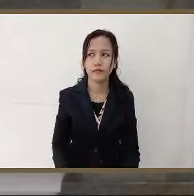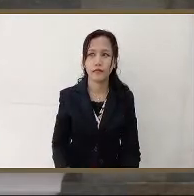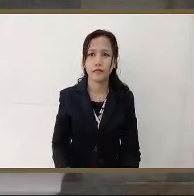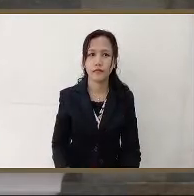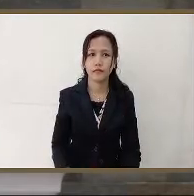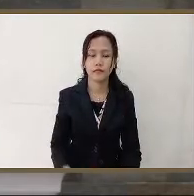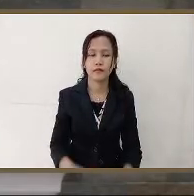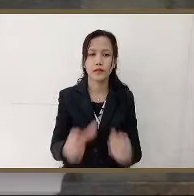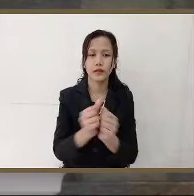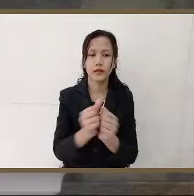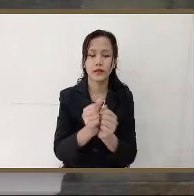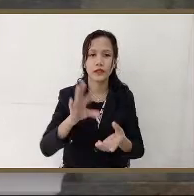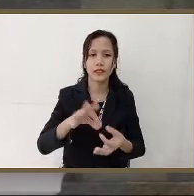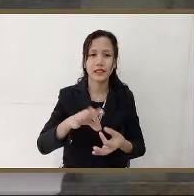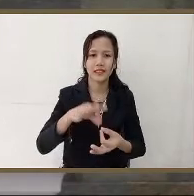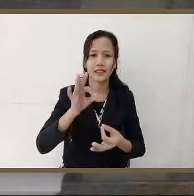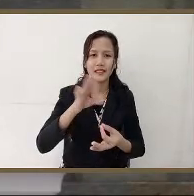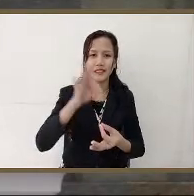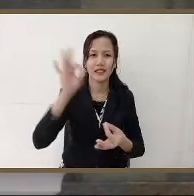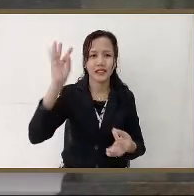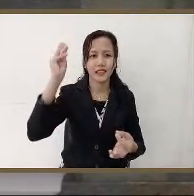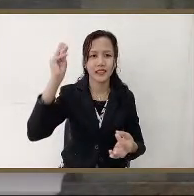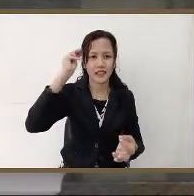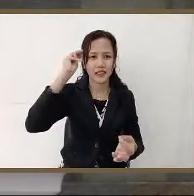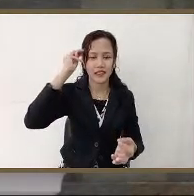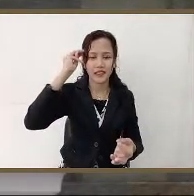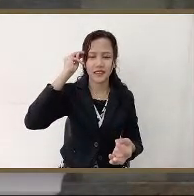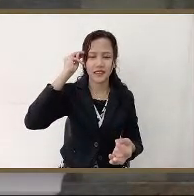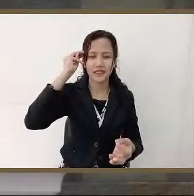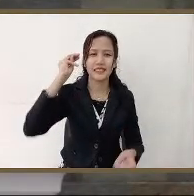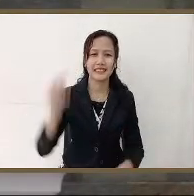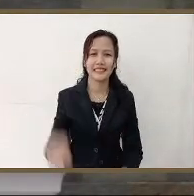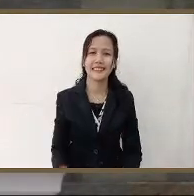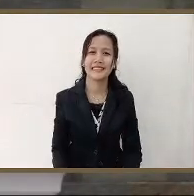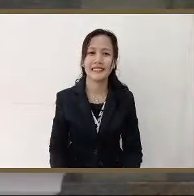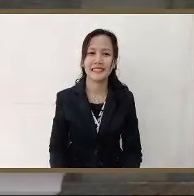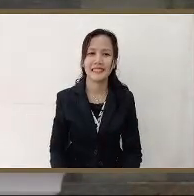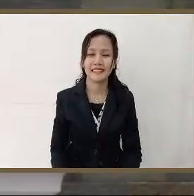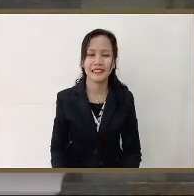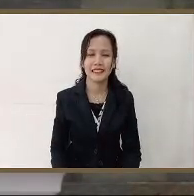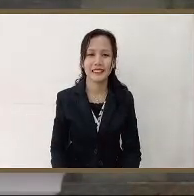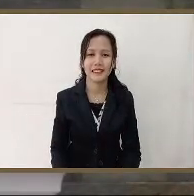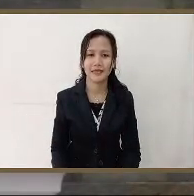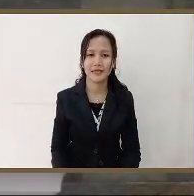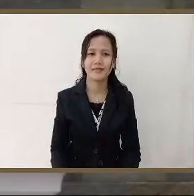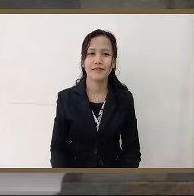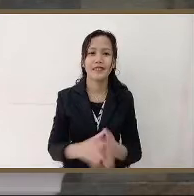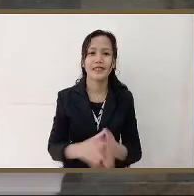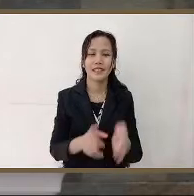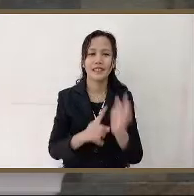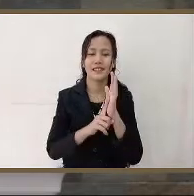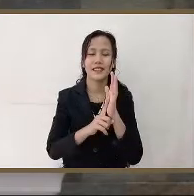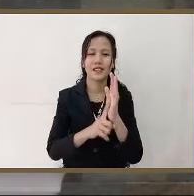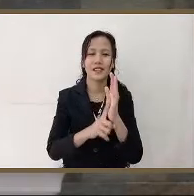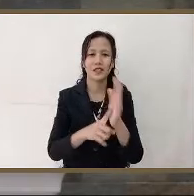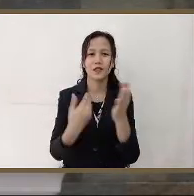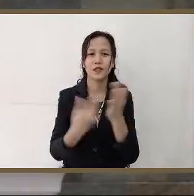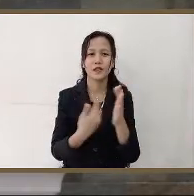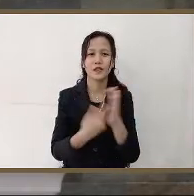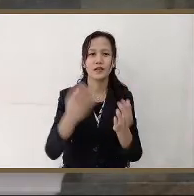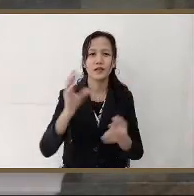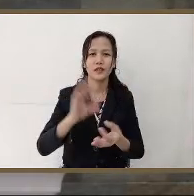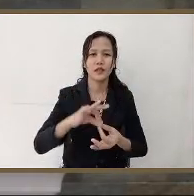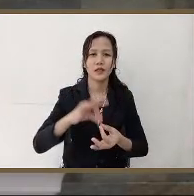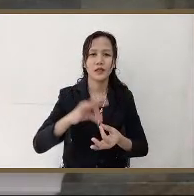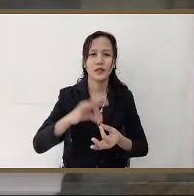with a spiritual mind. Okay? Manifested ay spiritual mind. Nagpakita pa rin siya ng spiritual na